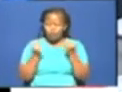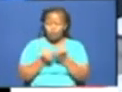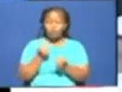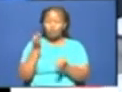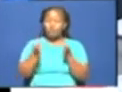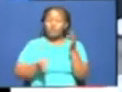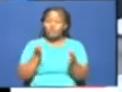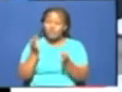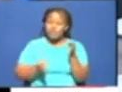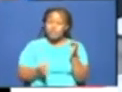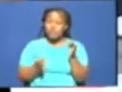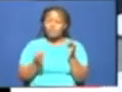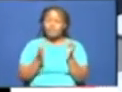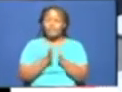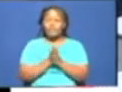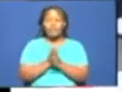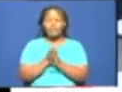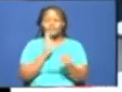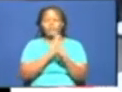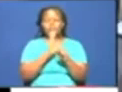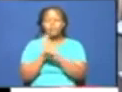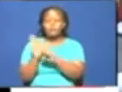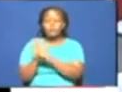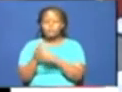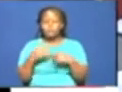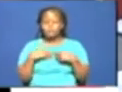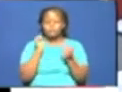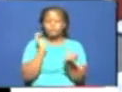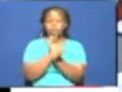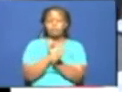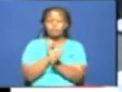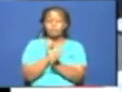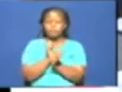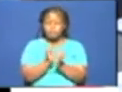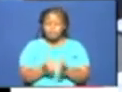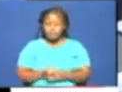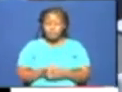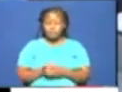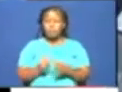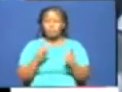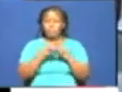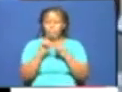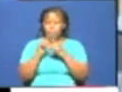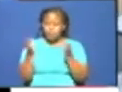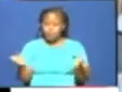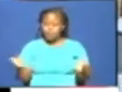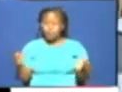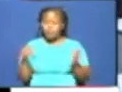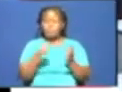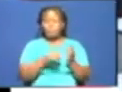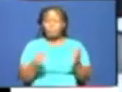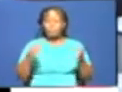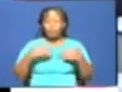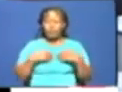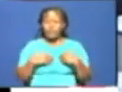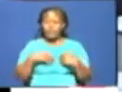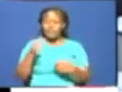and comrades in the detention chambers. We also had Katama